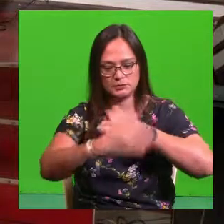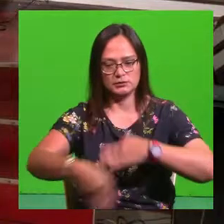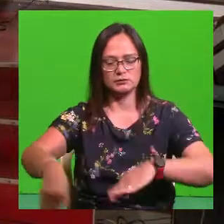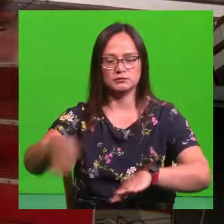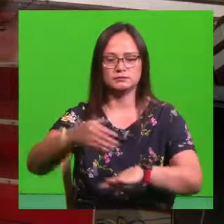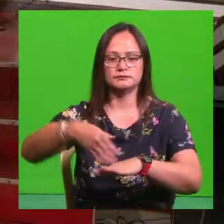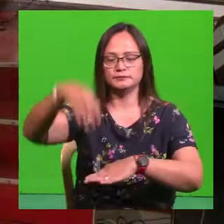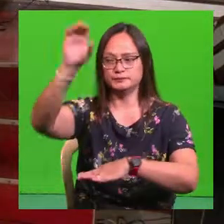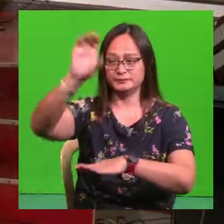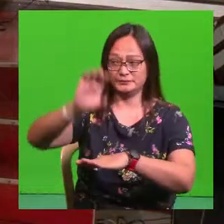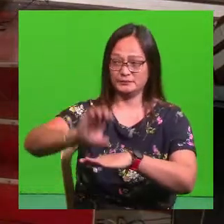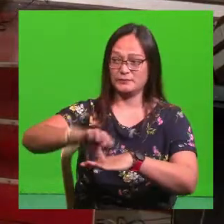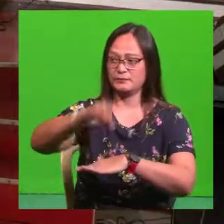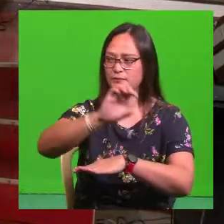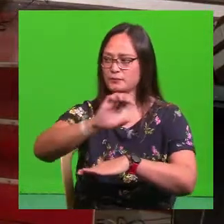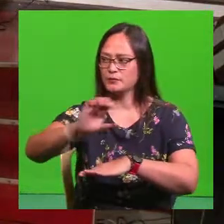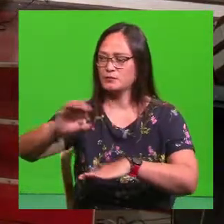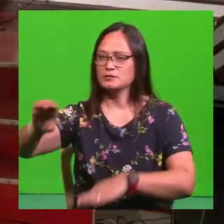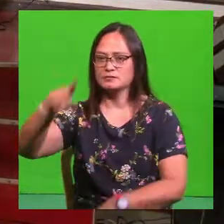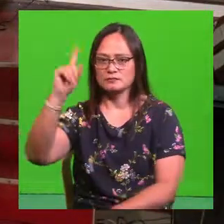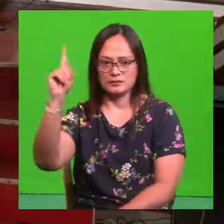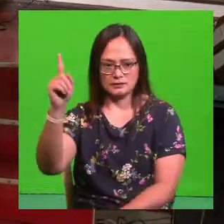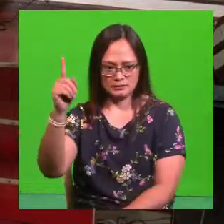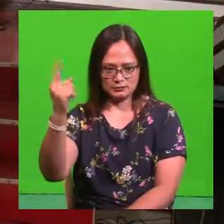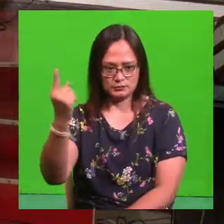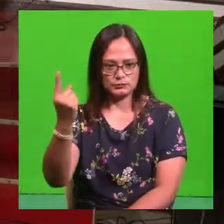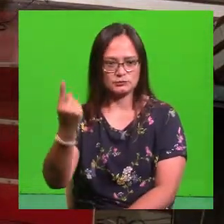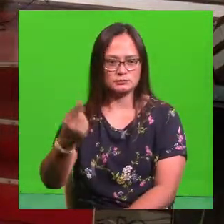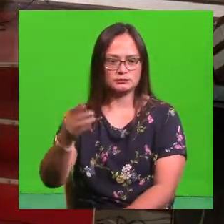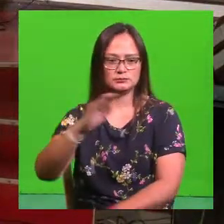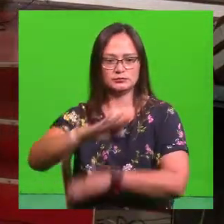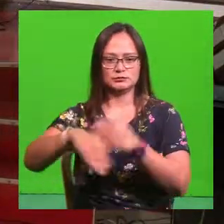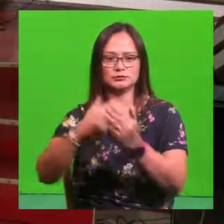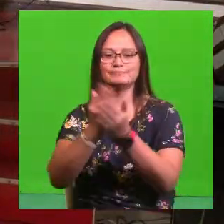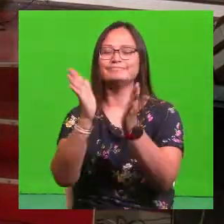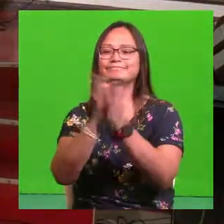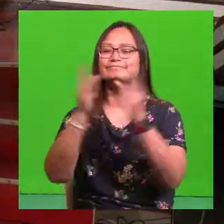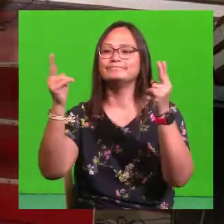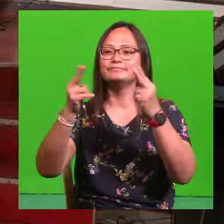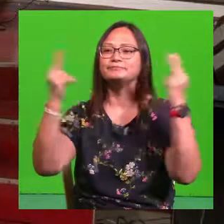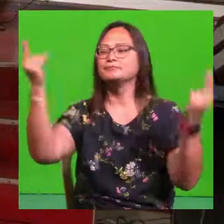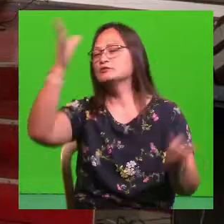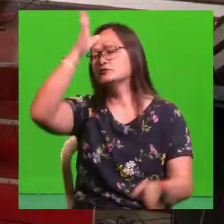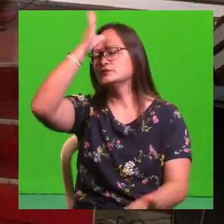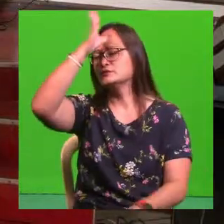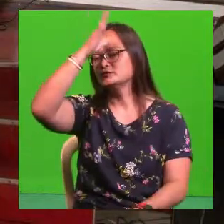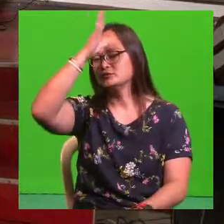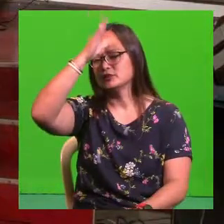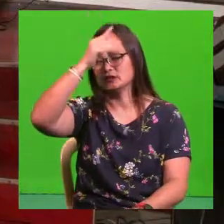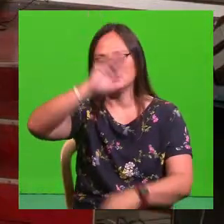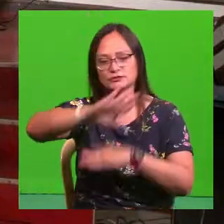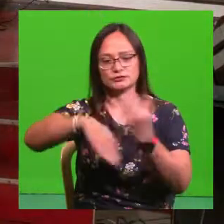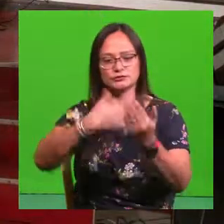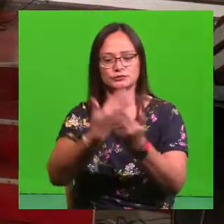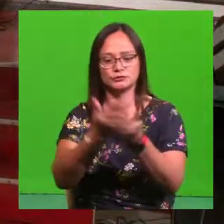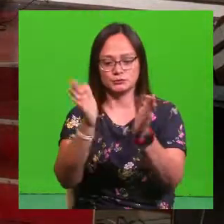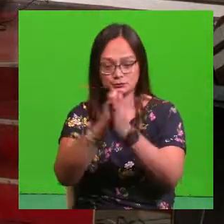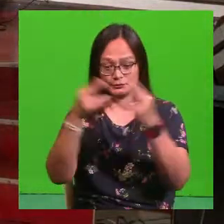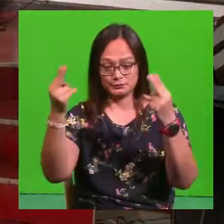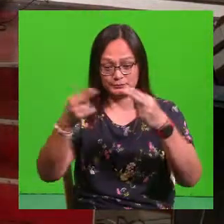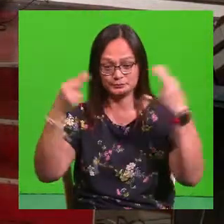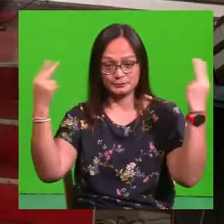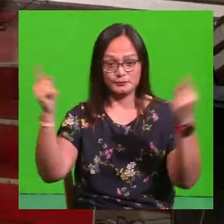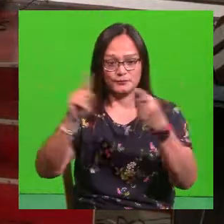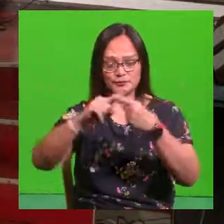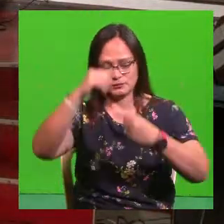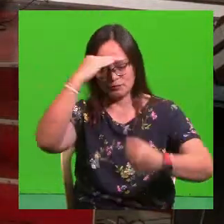the crucified one. All hail to the Father. All hail to